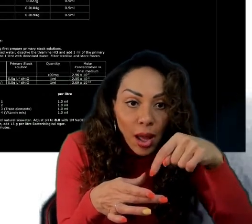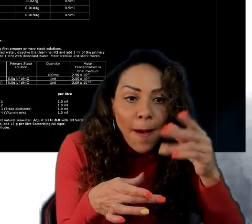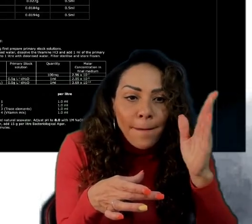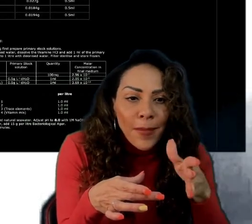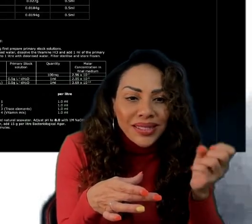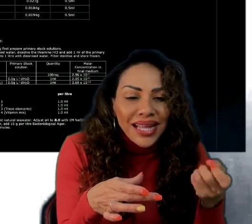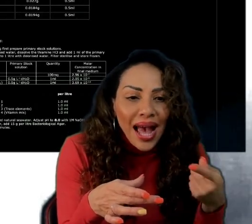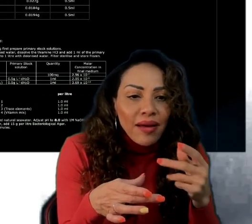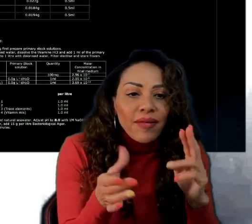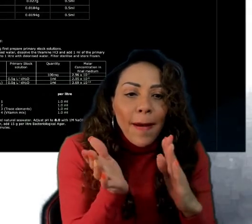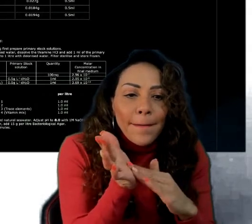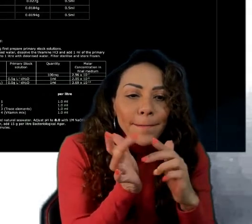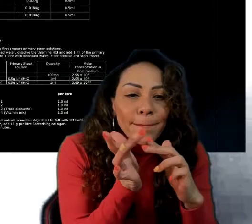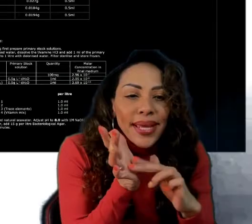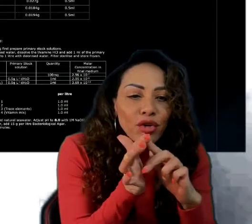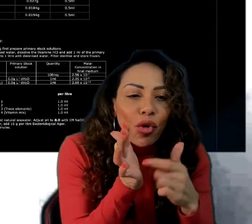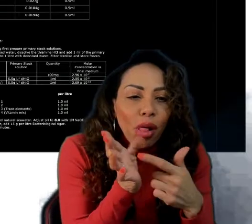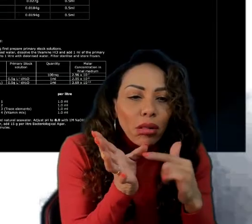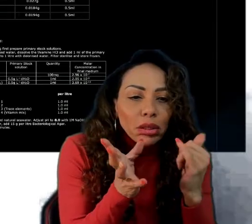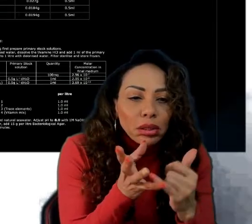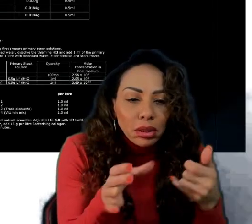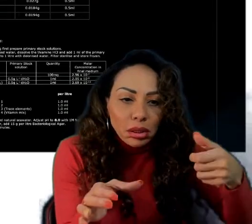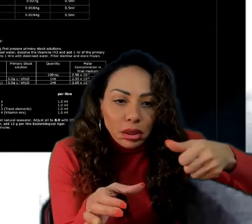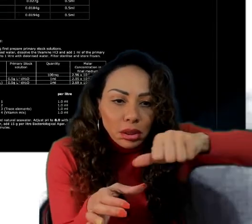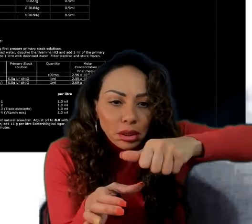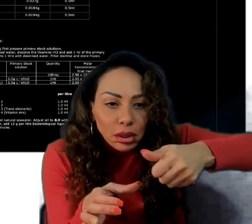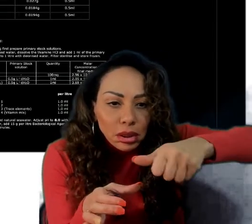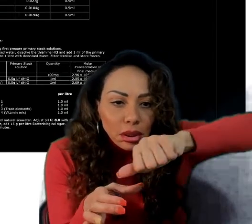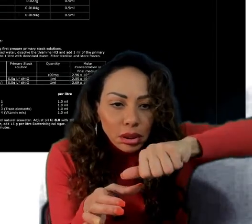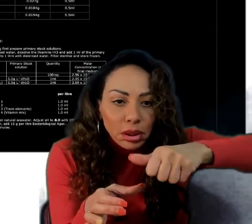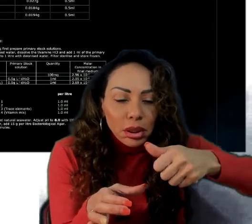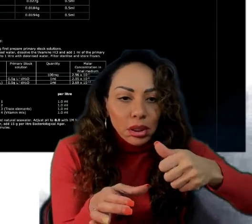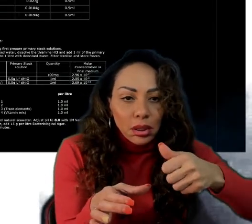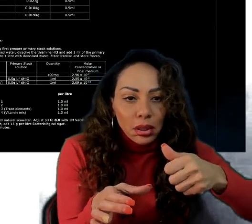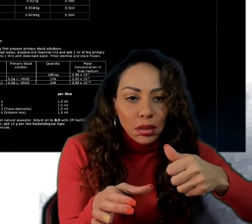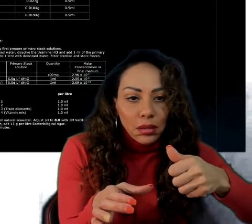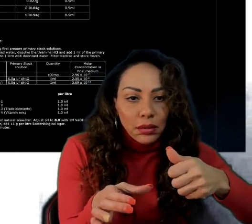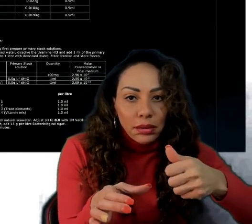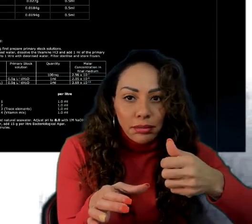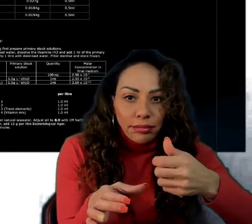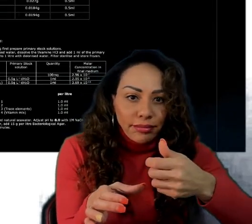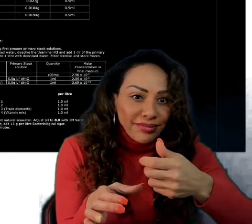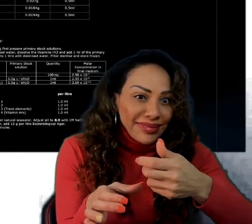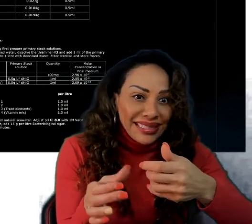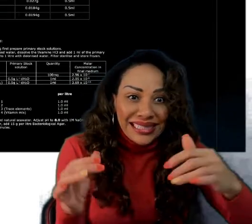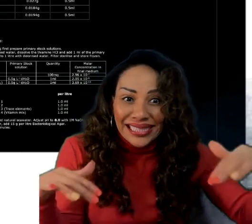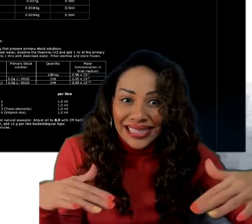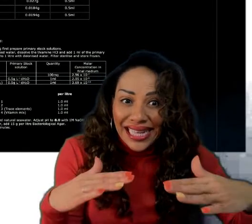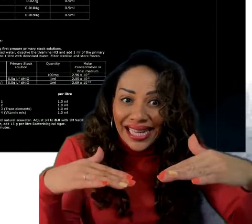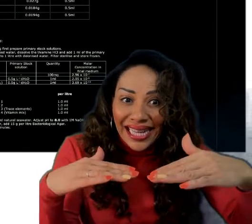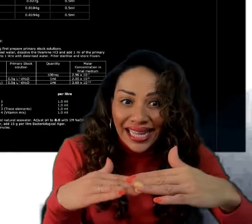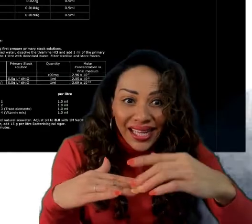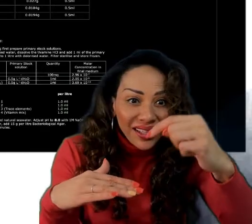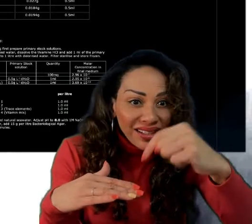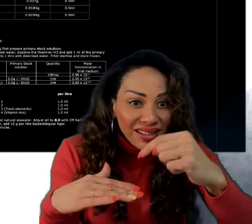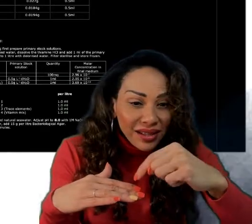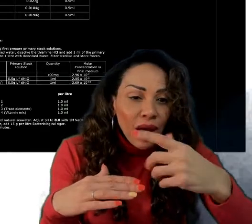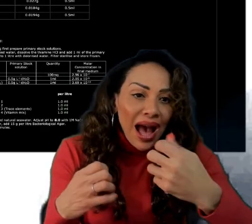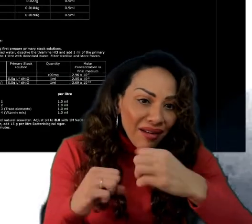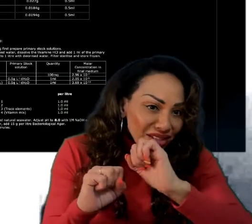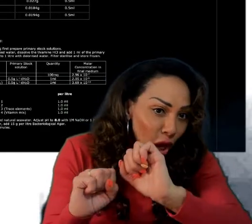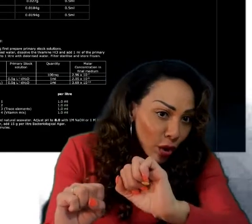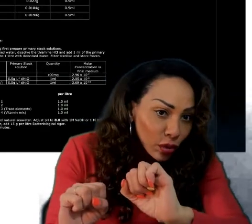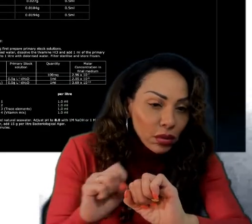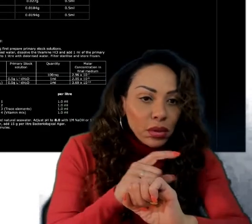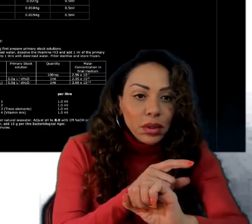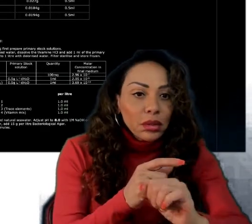Different seawater is different. It has different mixtures of minerals, so you need to get one that's specific to the algae you want to work with and learn how